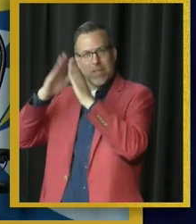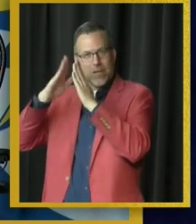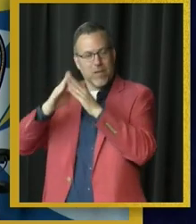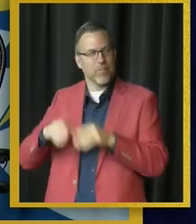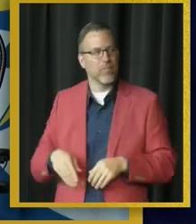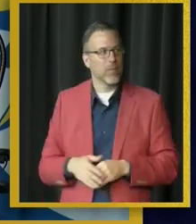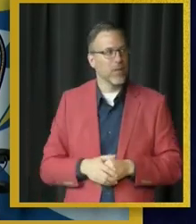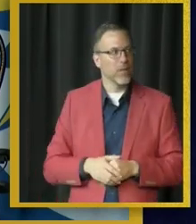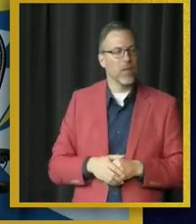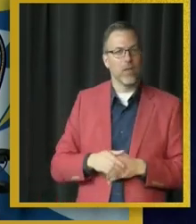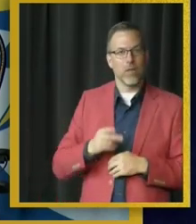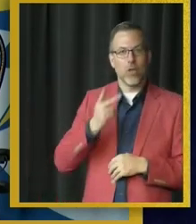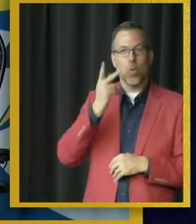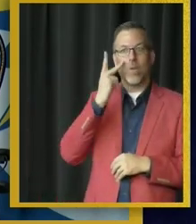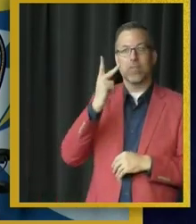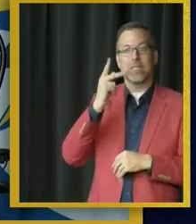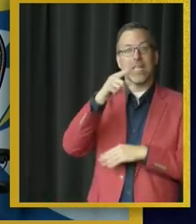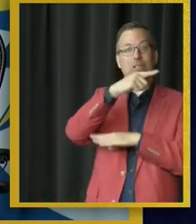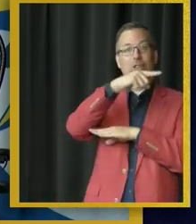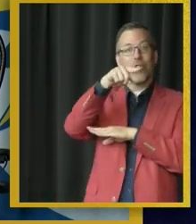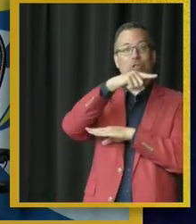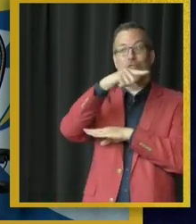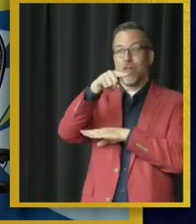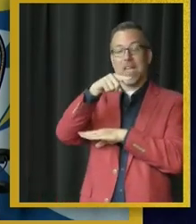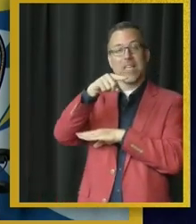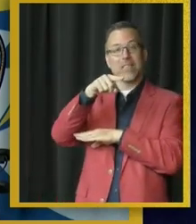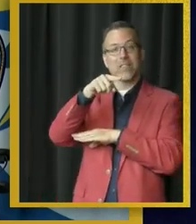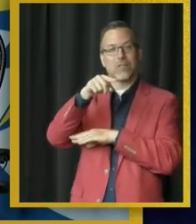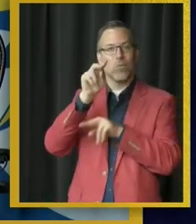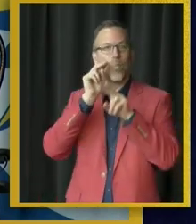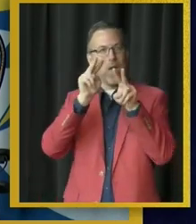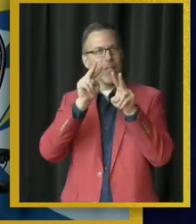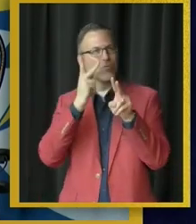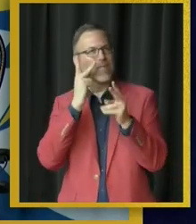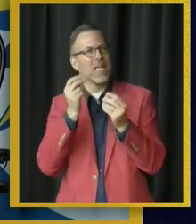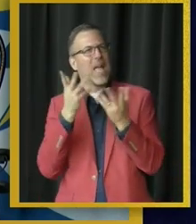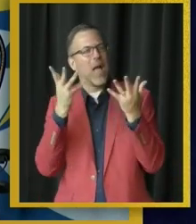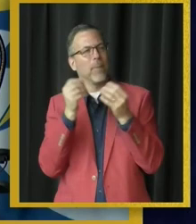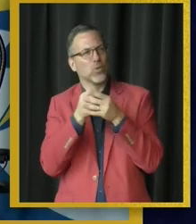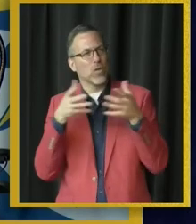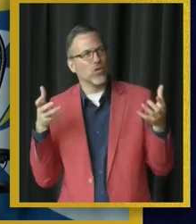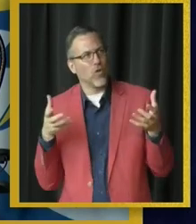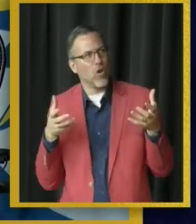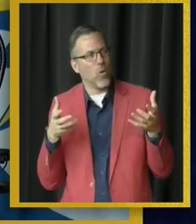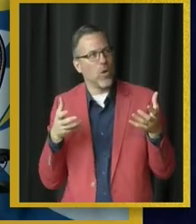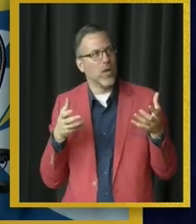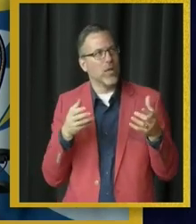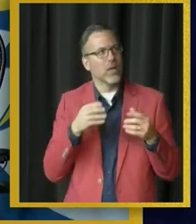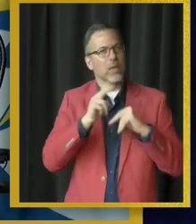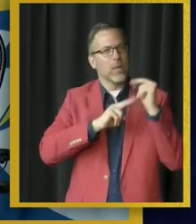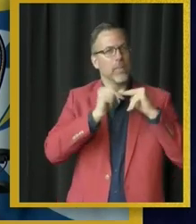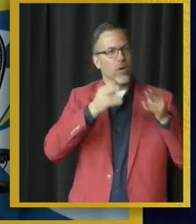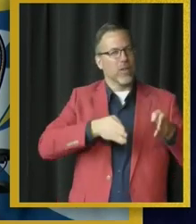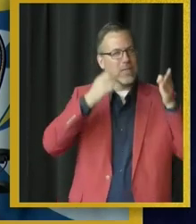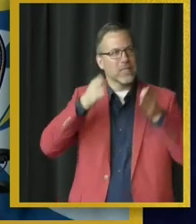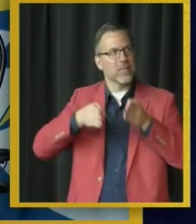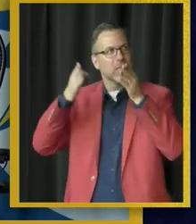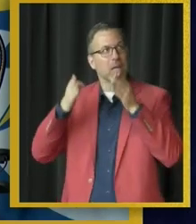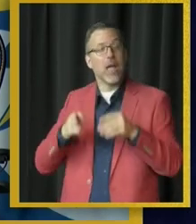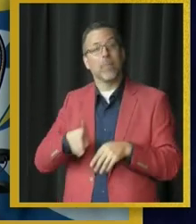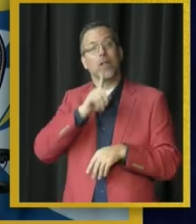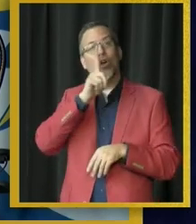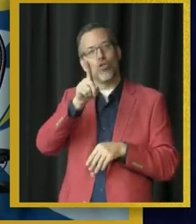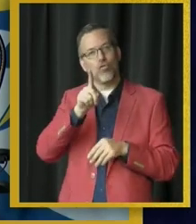we all know NBJ's Crane Watch is one way to track private sector growth. But that alone doesn't measure a city. A truly great